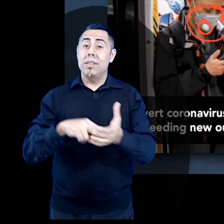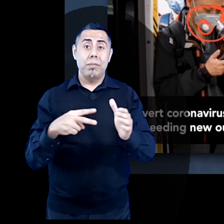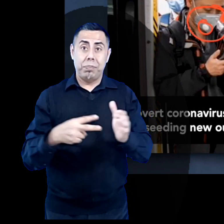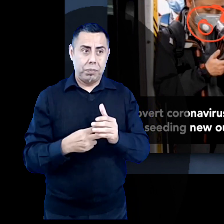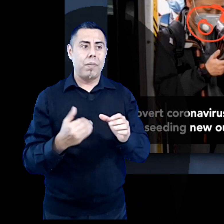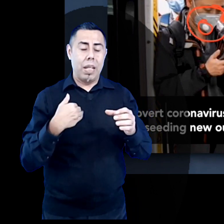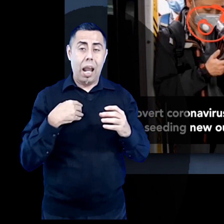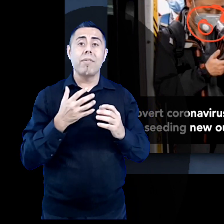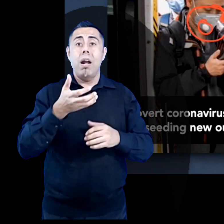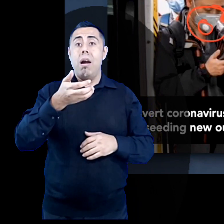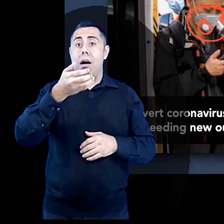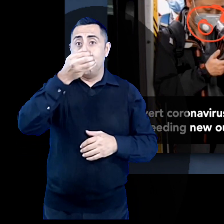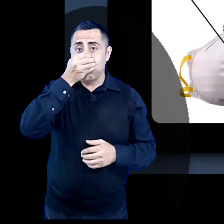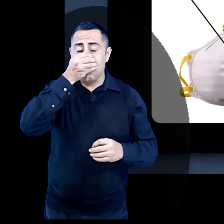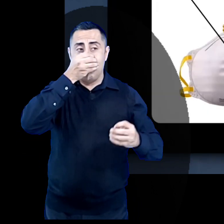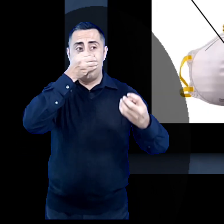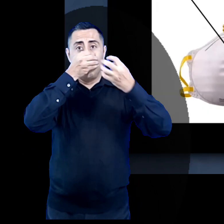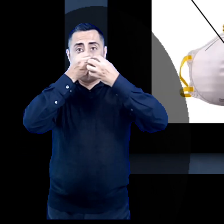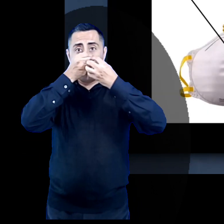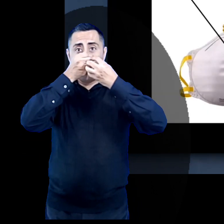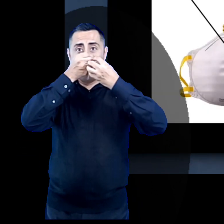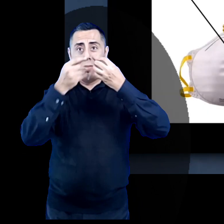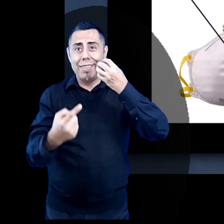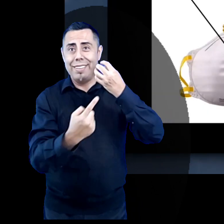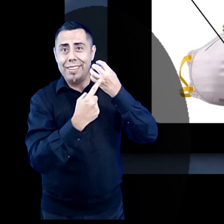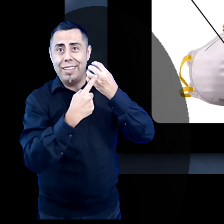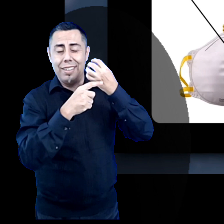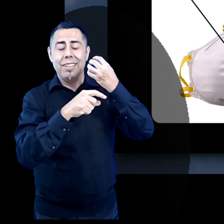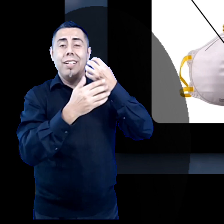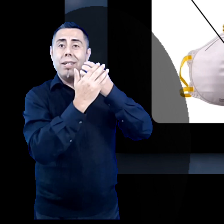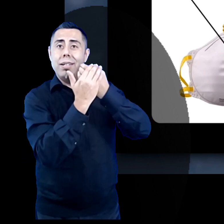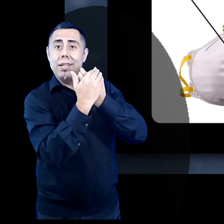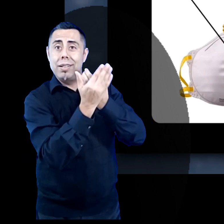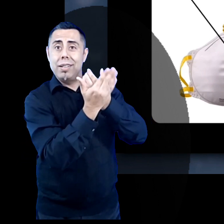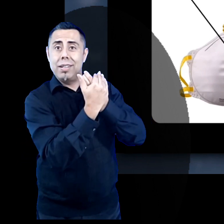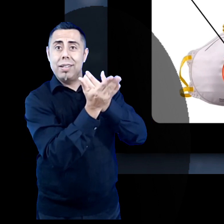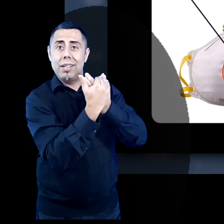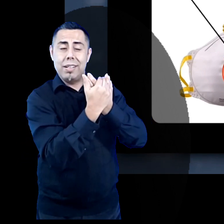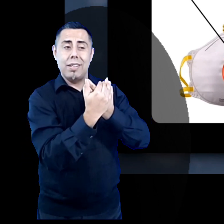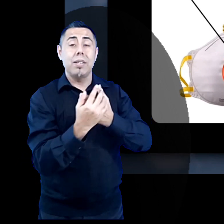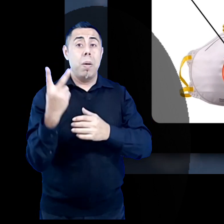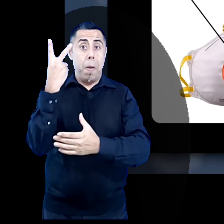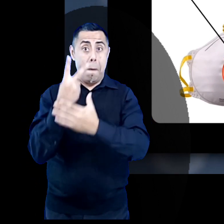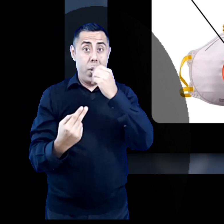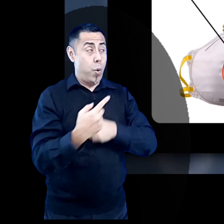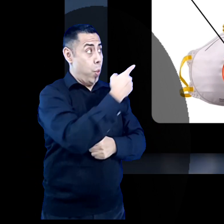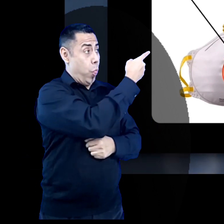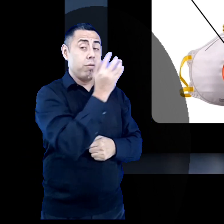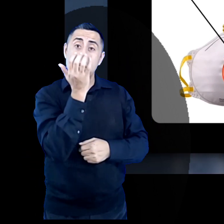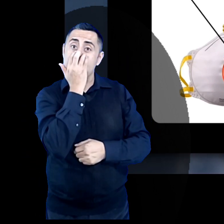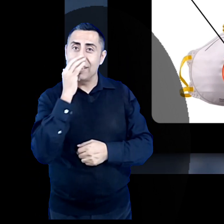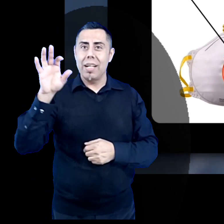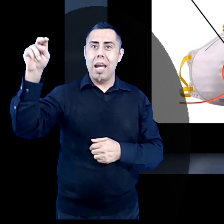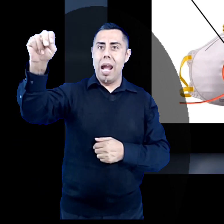this exhalation valve that is present in this person's mask, both N95s, is